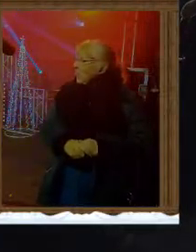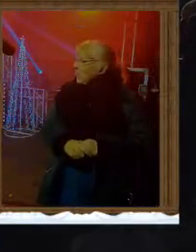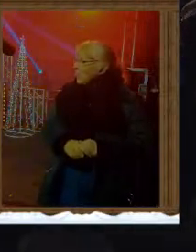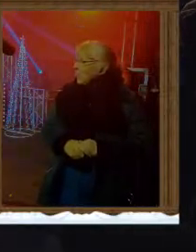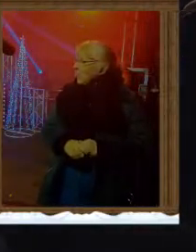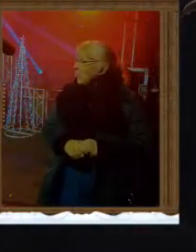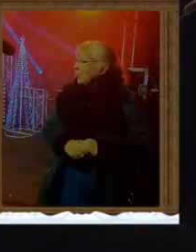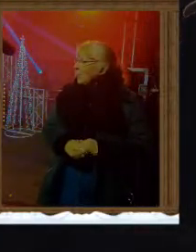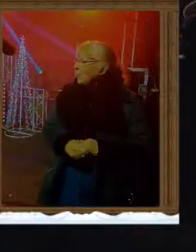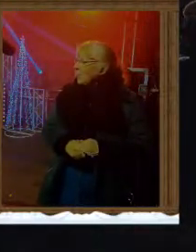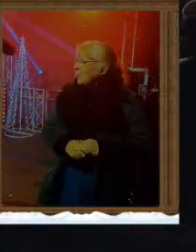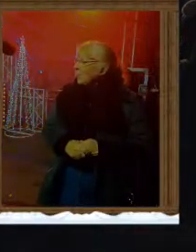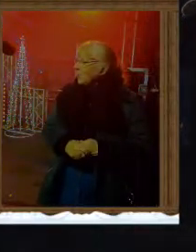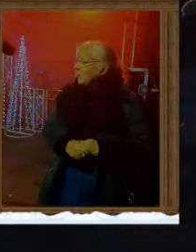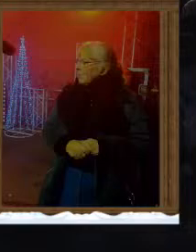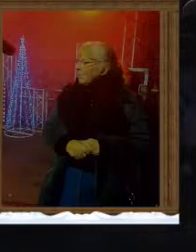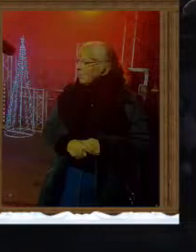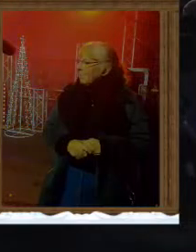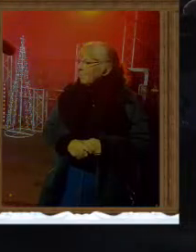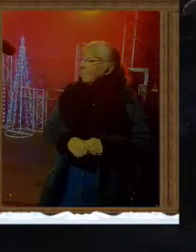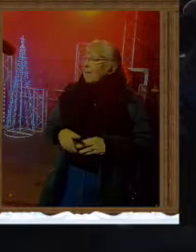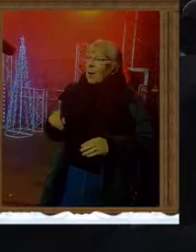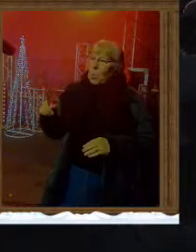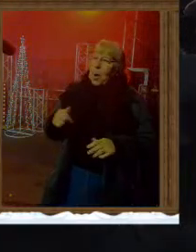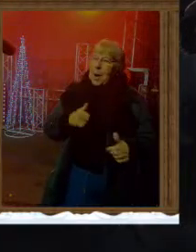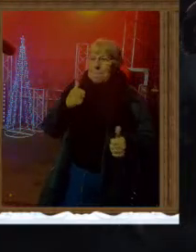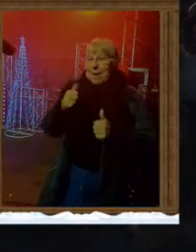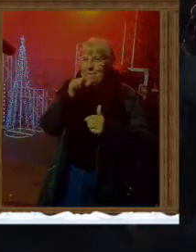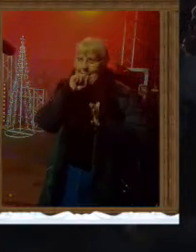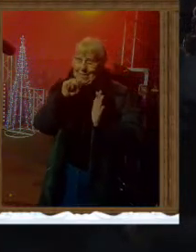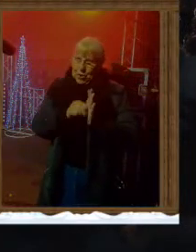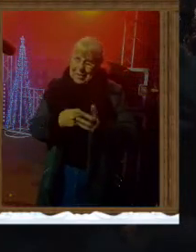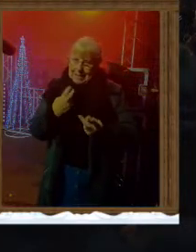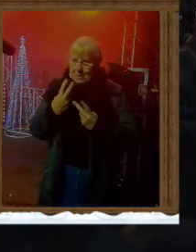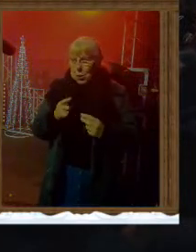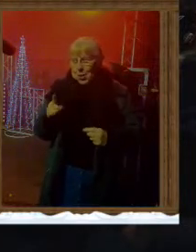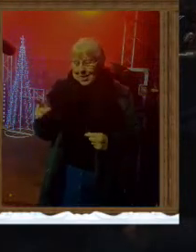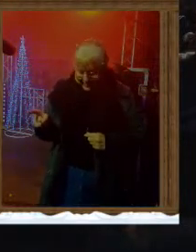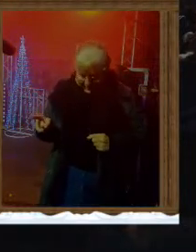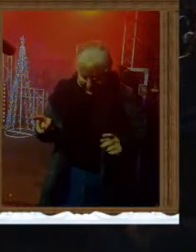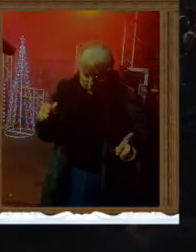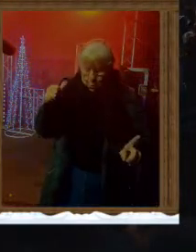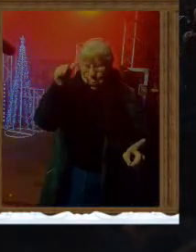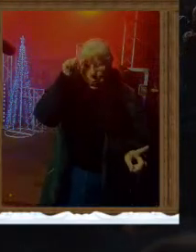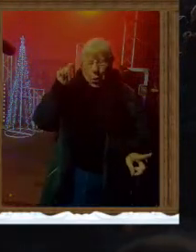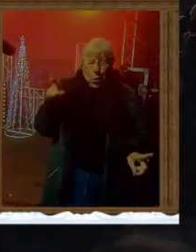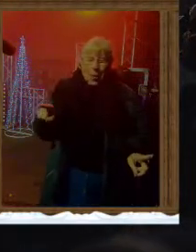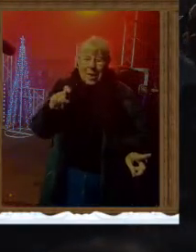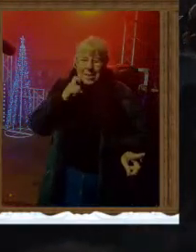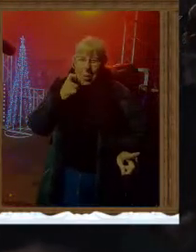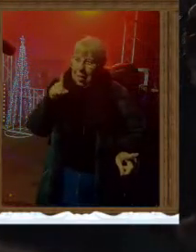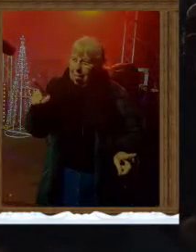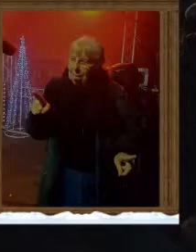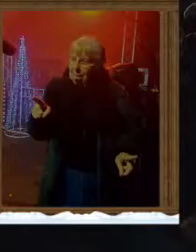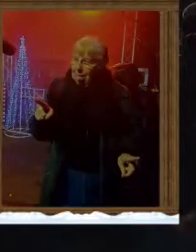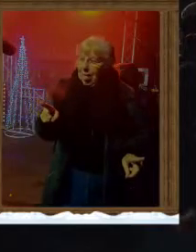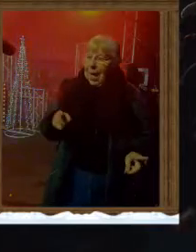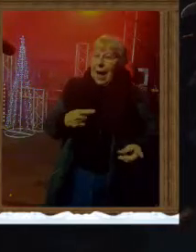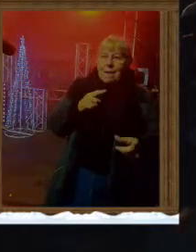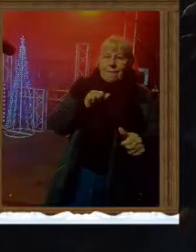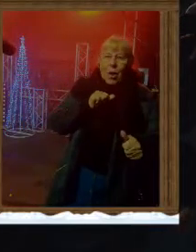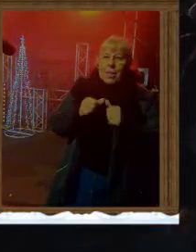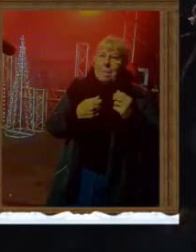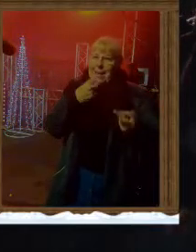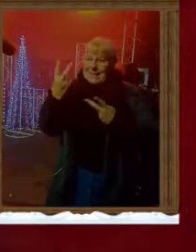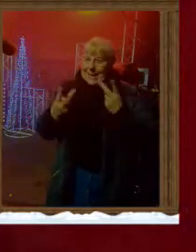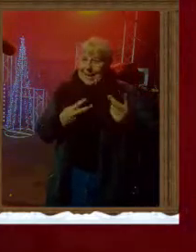Now, this is one of my favourite Christmas songs. You'll all know it. And you're going to give away prizes for the best singers. In